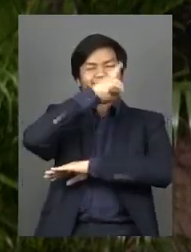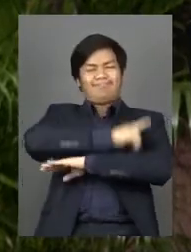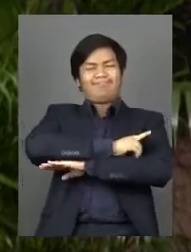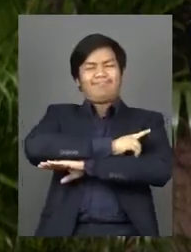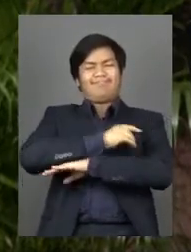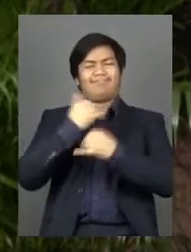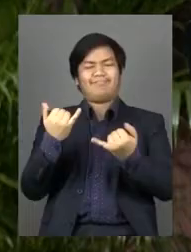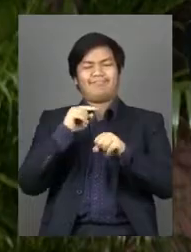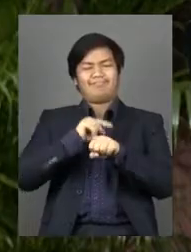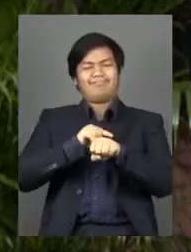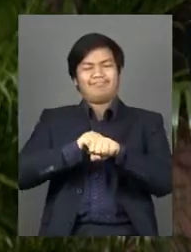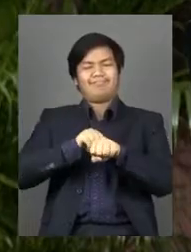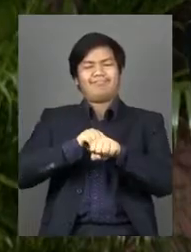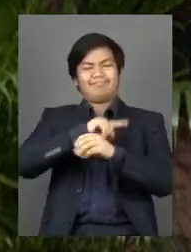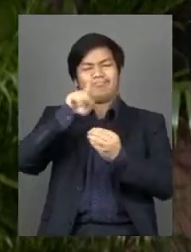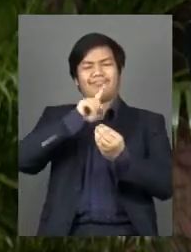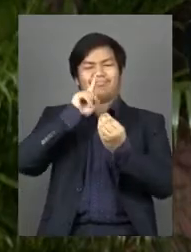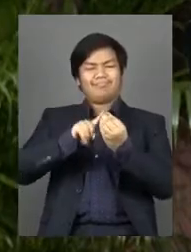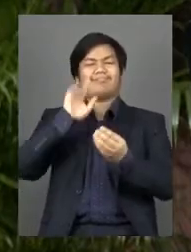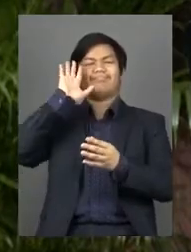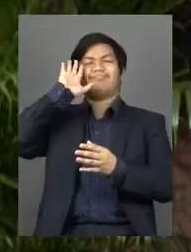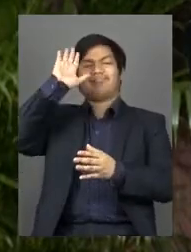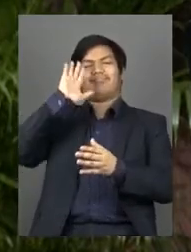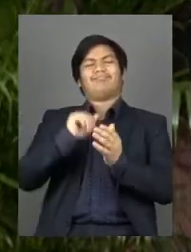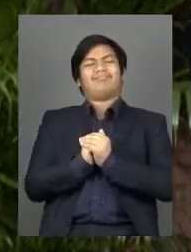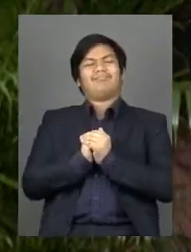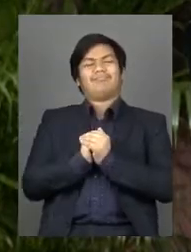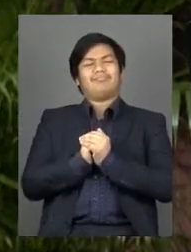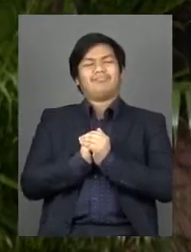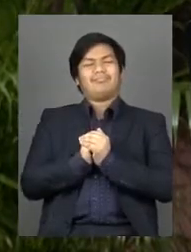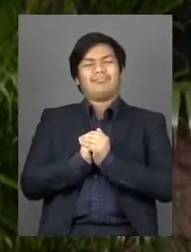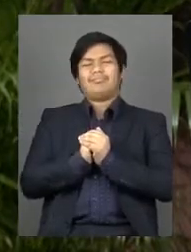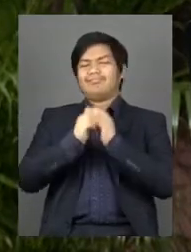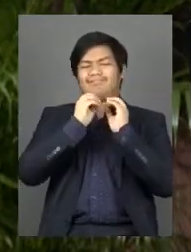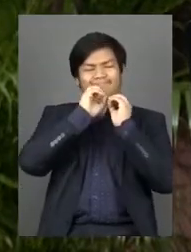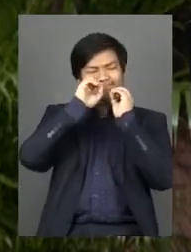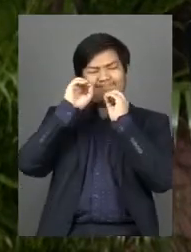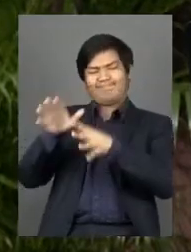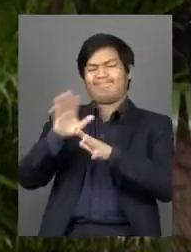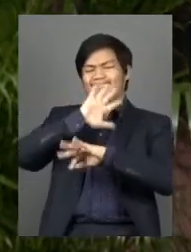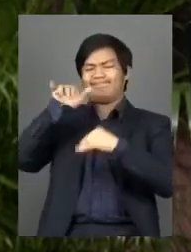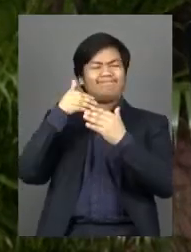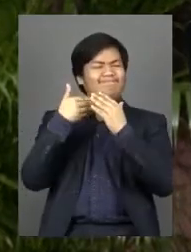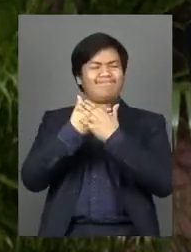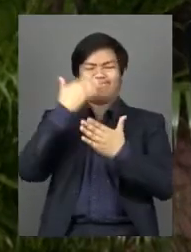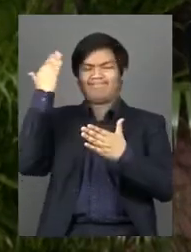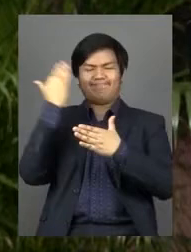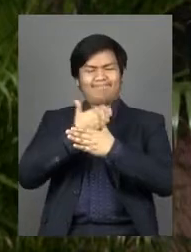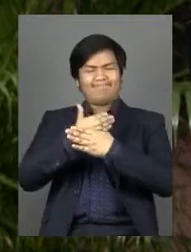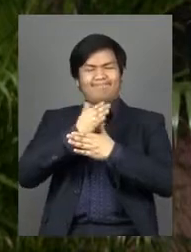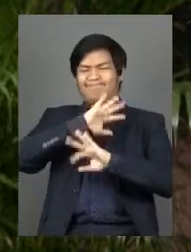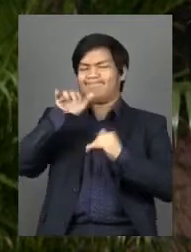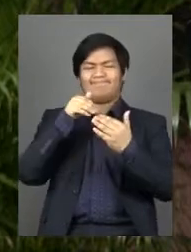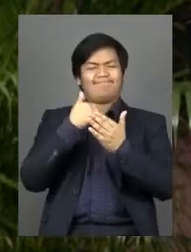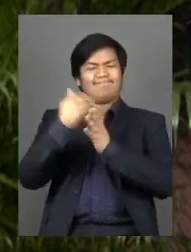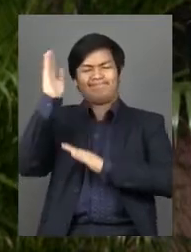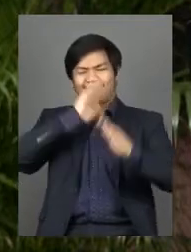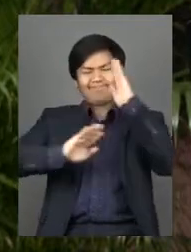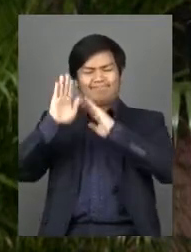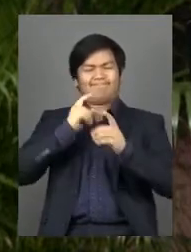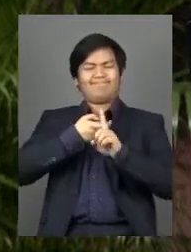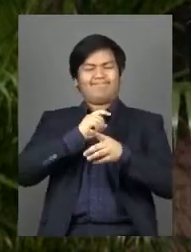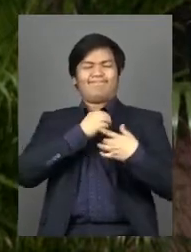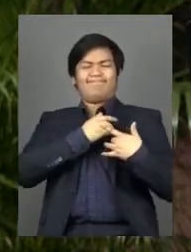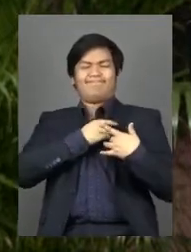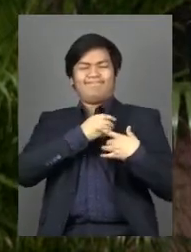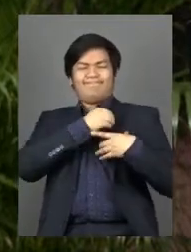time, Lord, be about You. Remove distractions and worries in our hearts. Help us